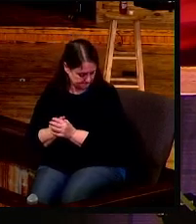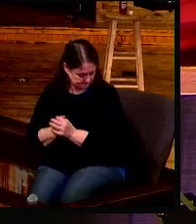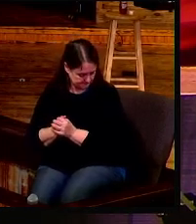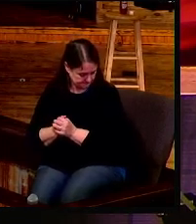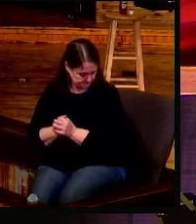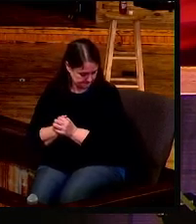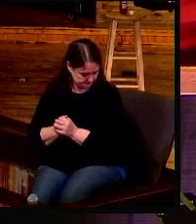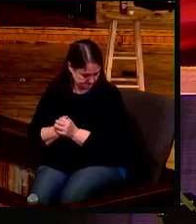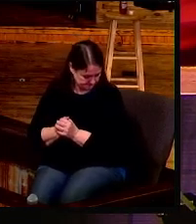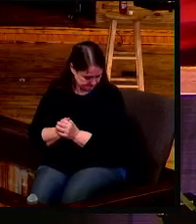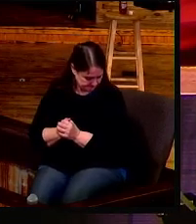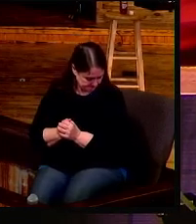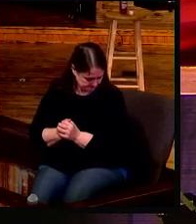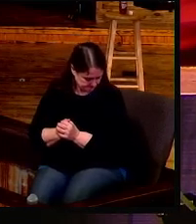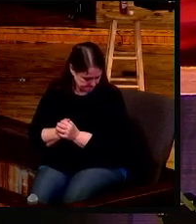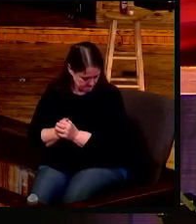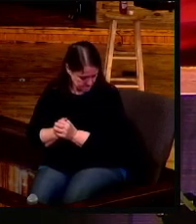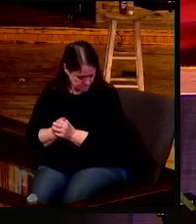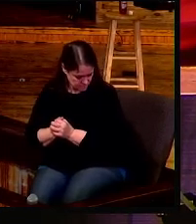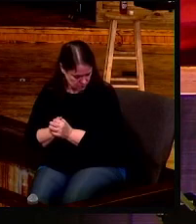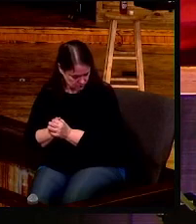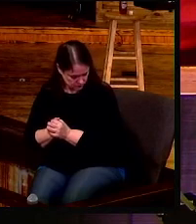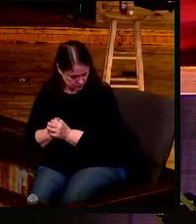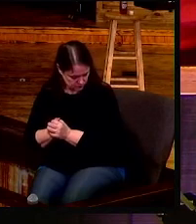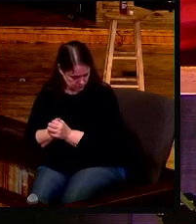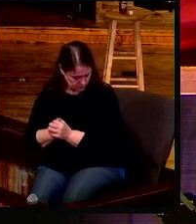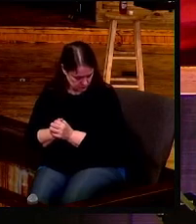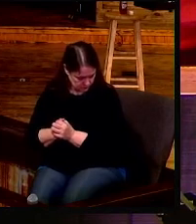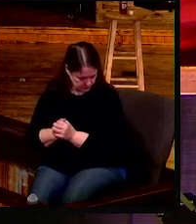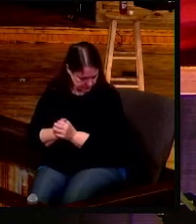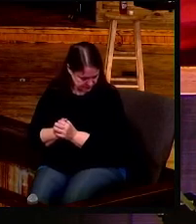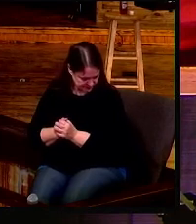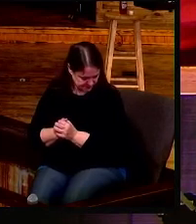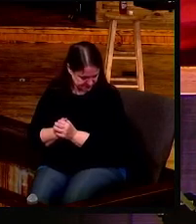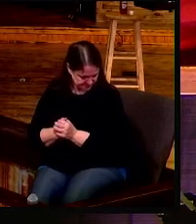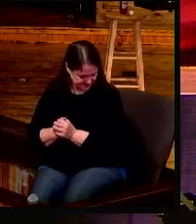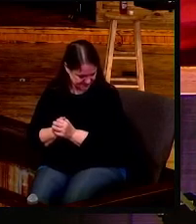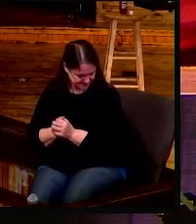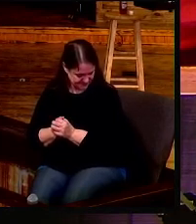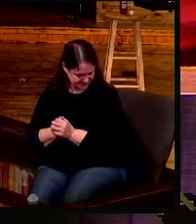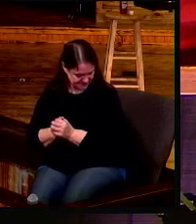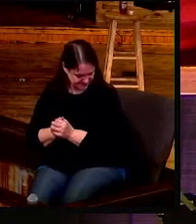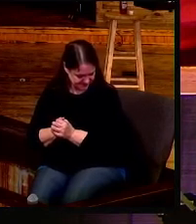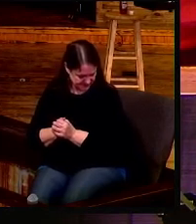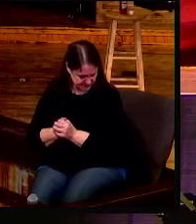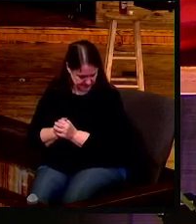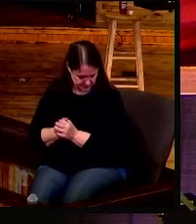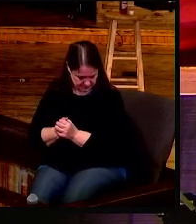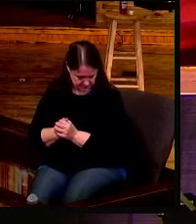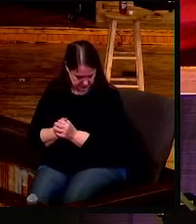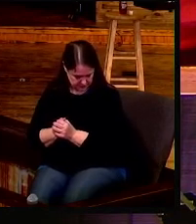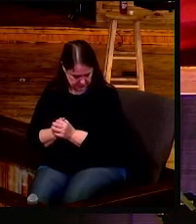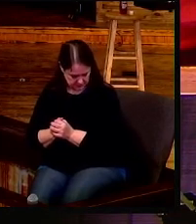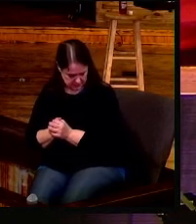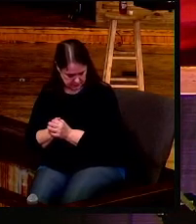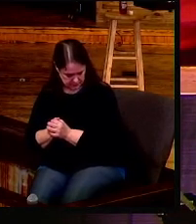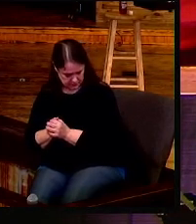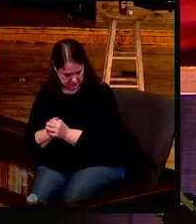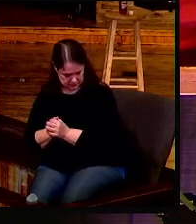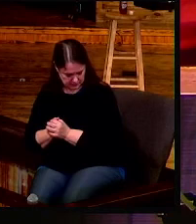says will be done, he will have whatever he says." It's the New King James Version. That's the version you're probably used to.